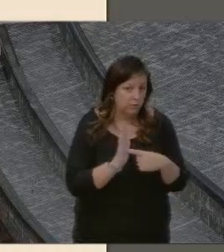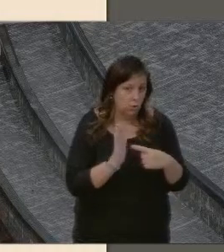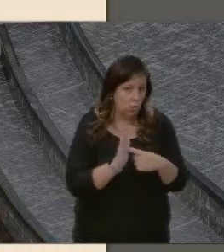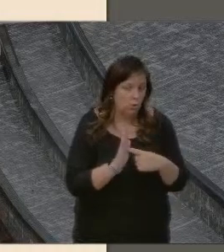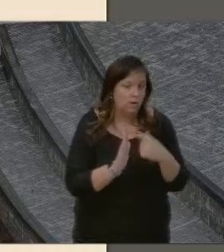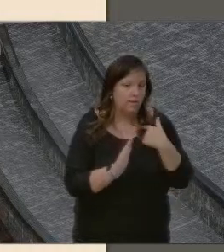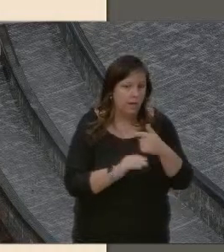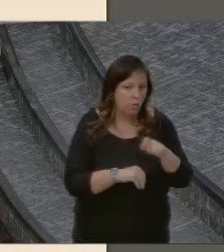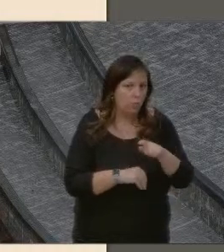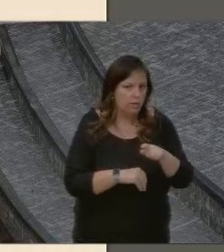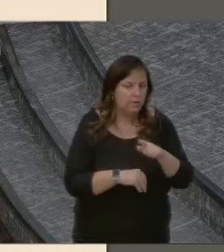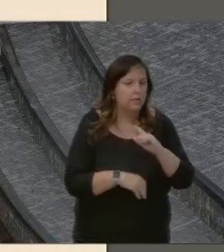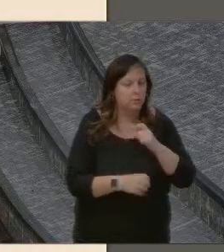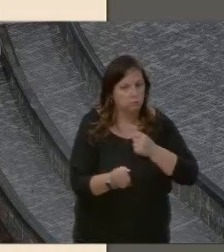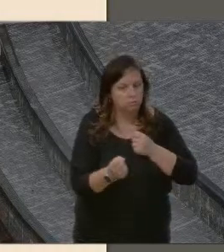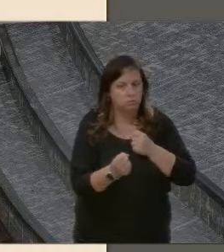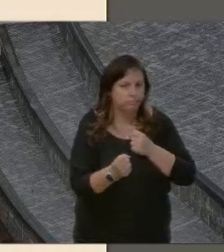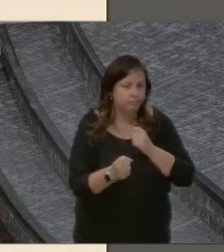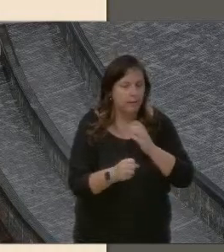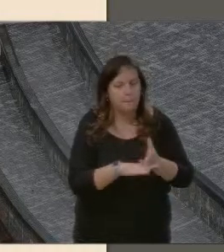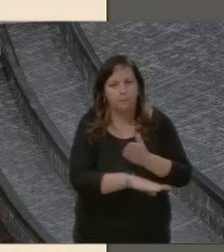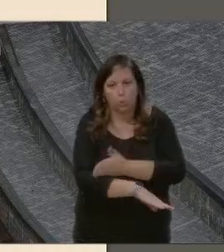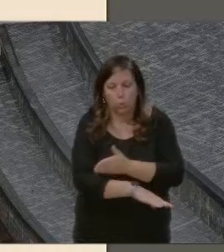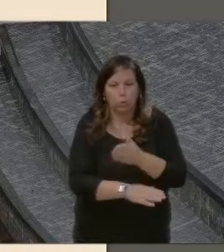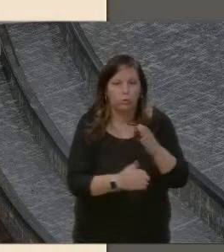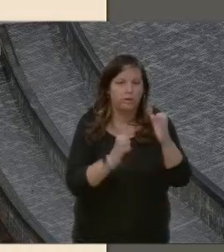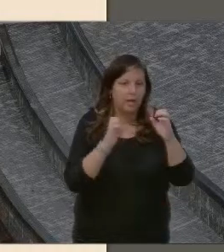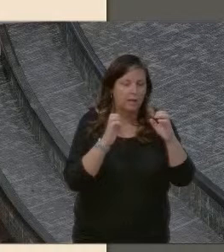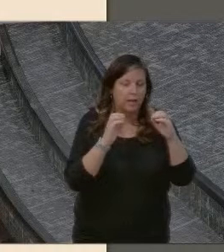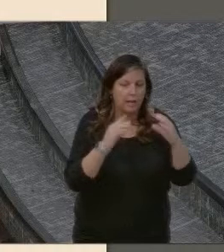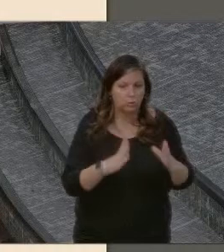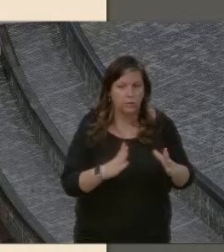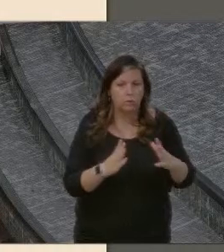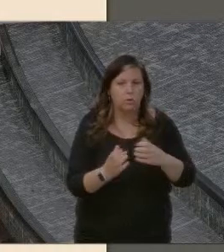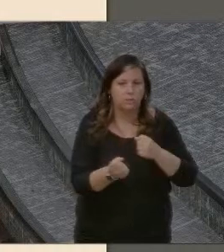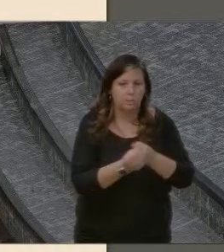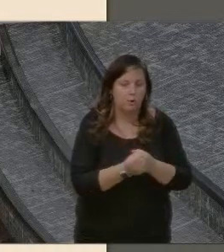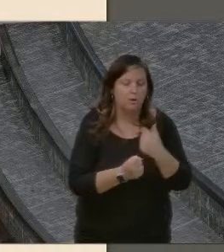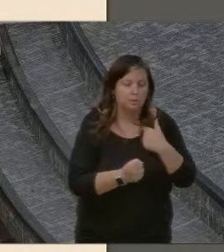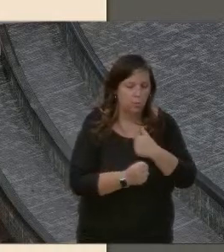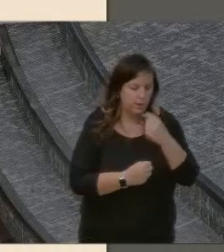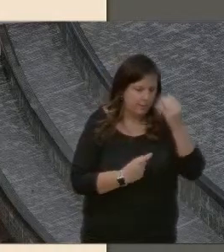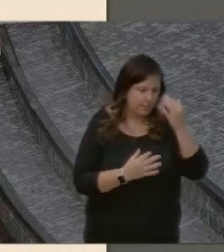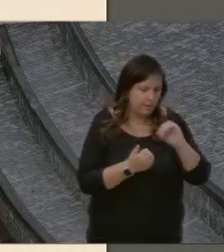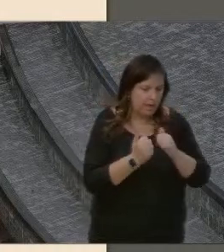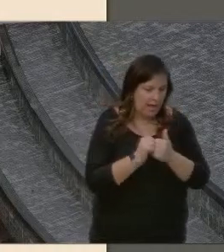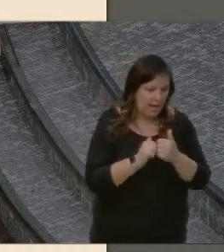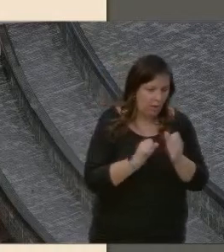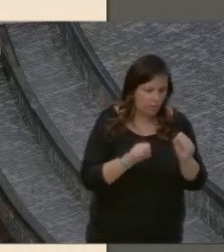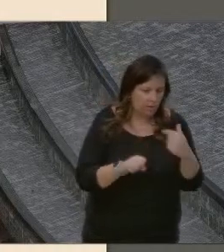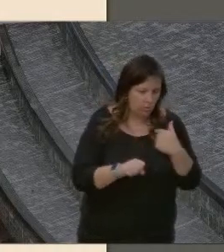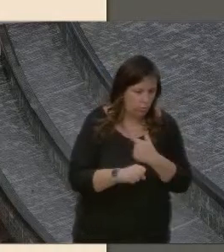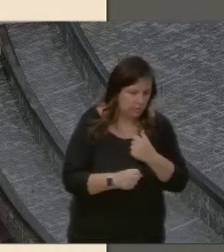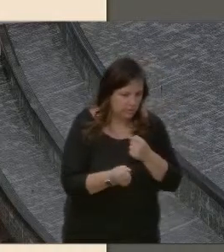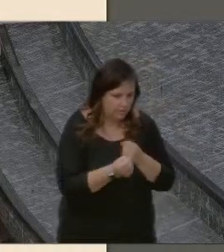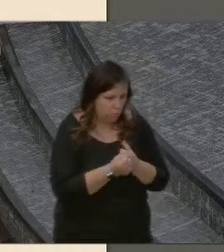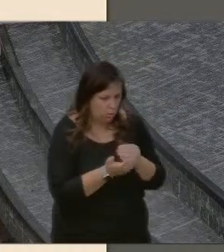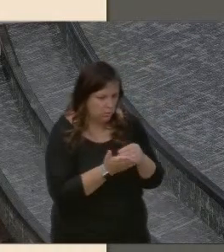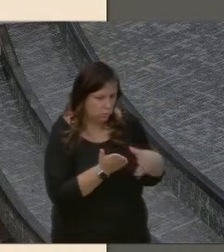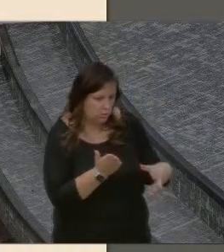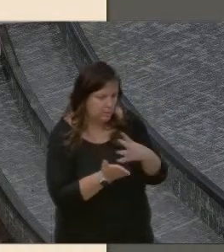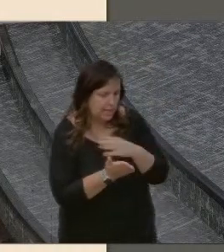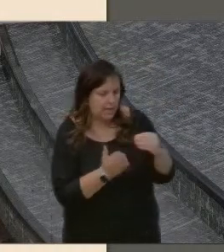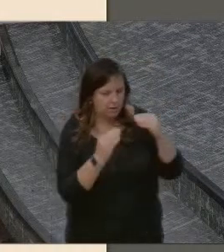support. So we've been working a lot on thinking through how do we support students and educators in to